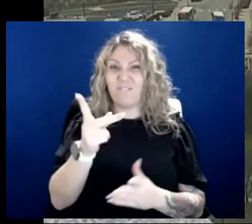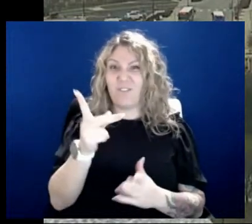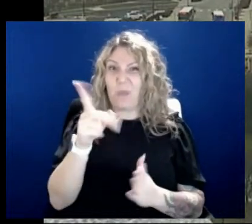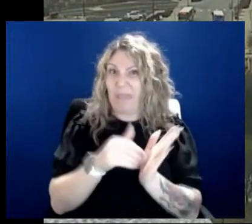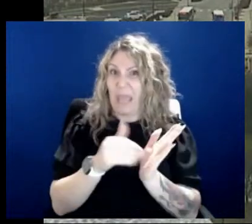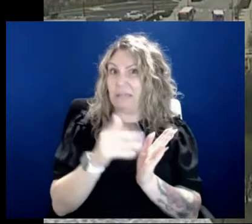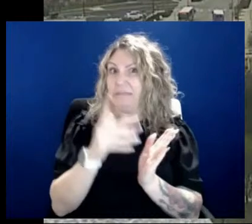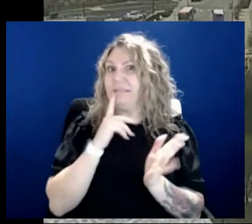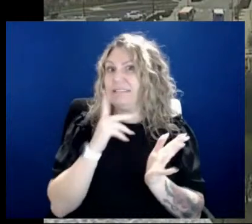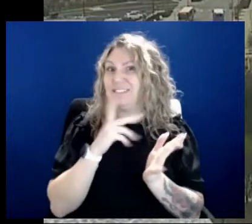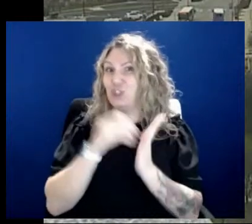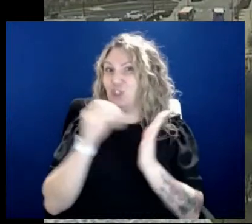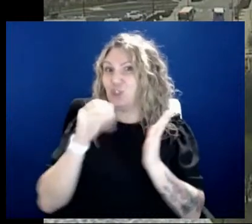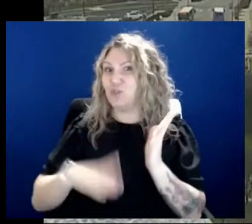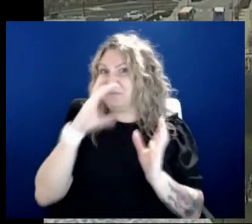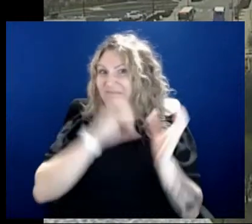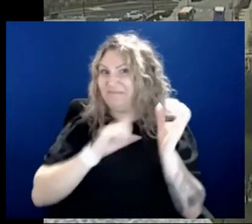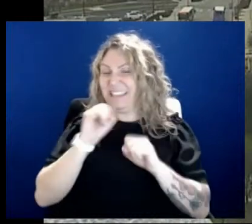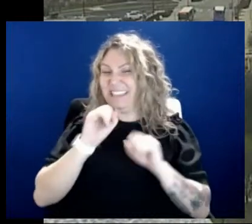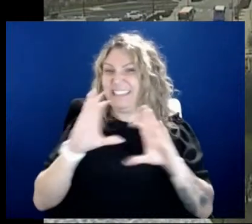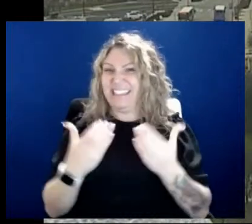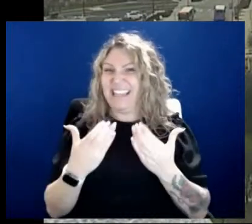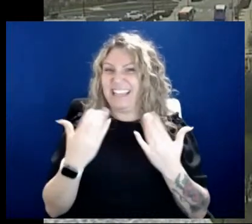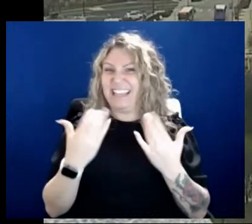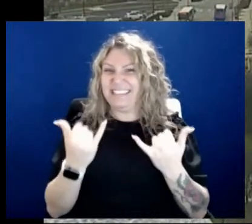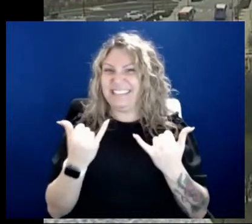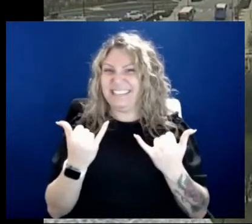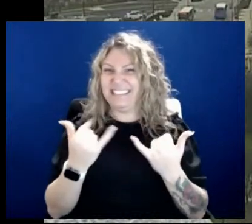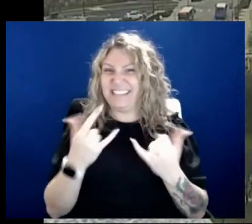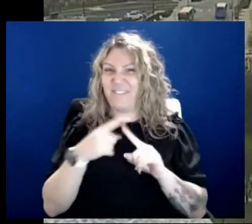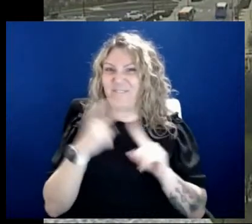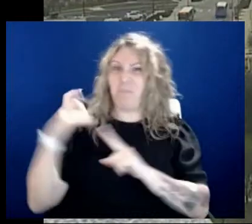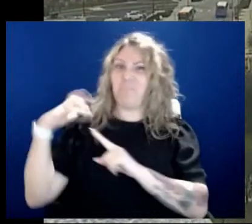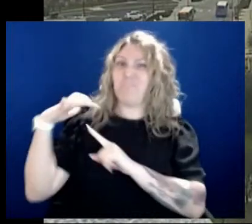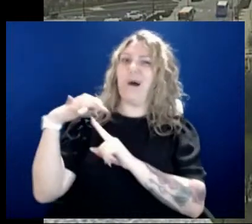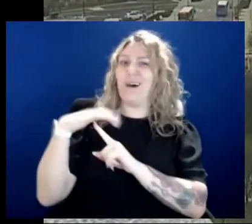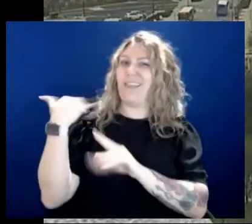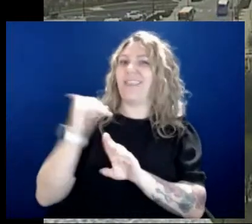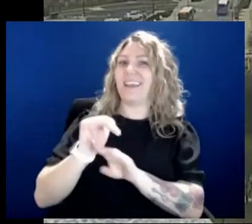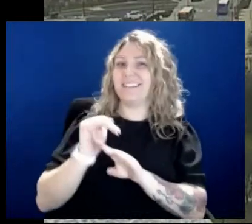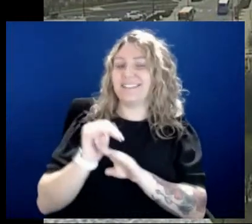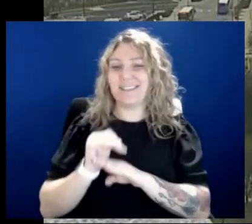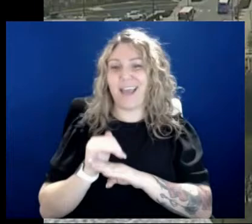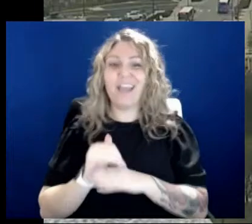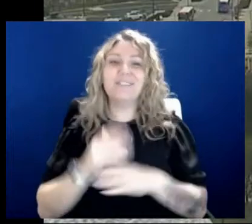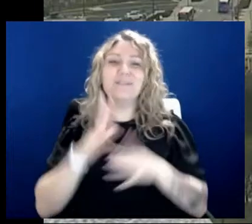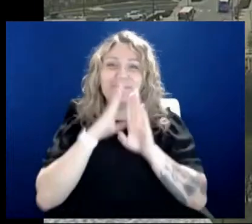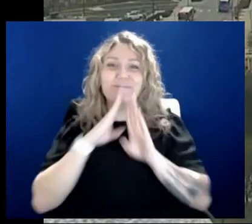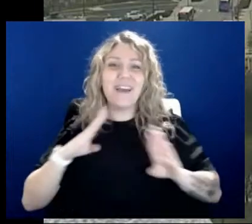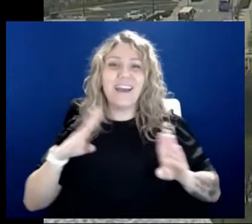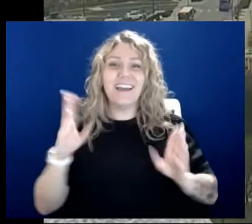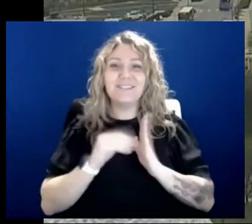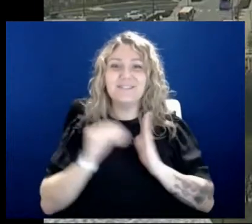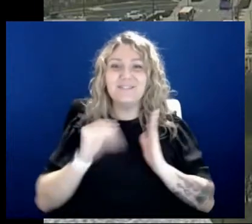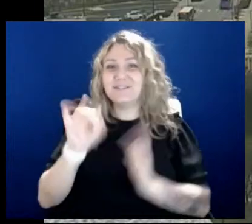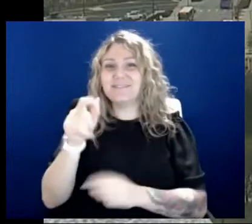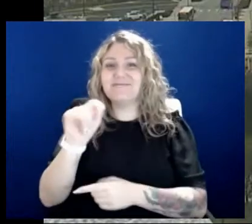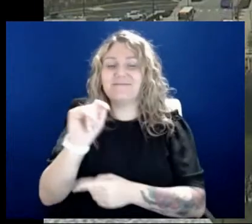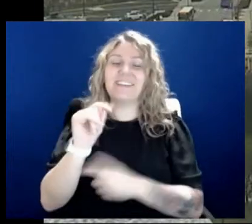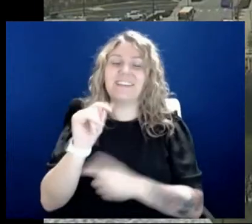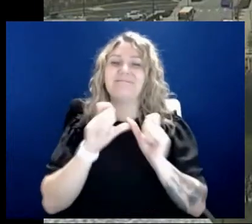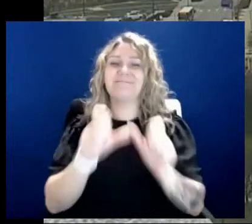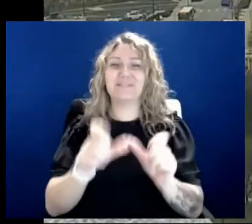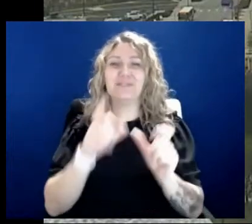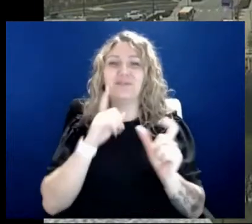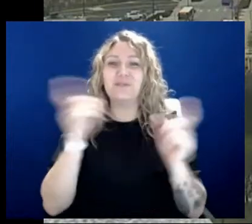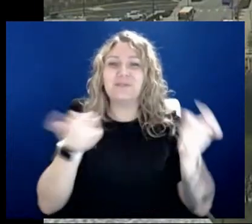after that big win last night. The campus, for the most part, quite quiet this morning as students and fans continue to celebrate that national